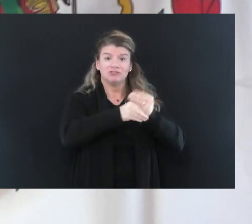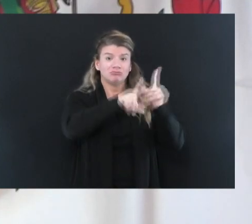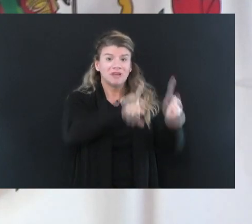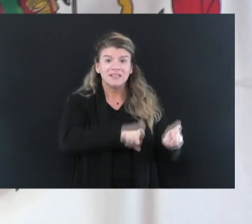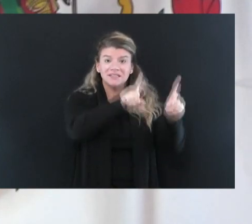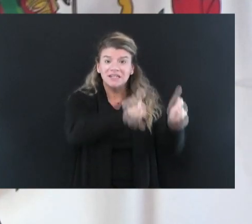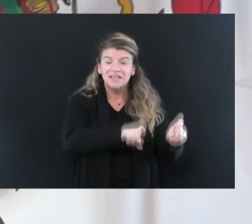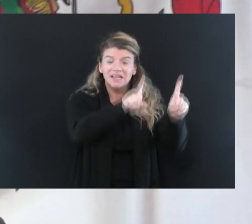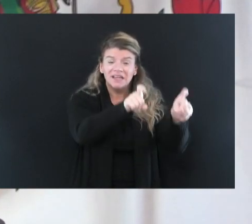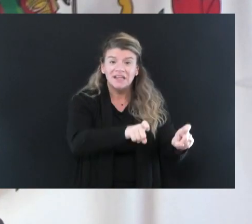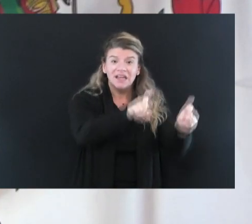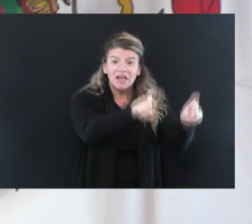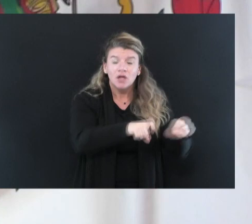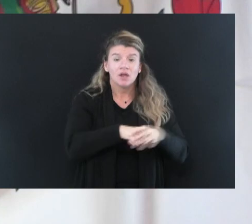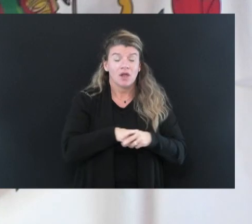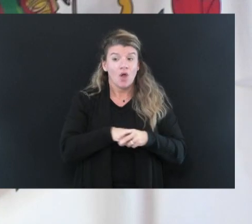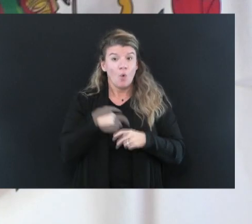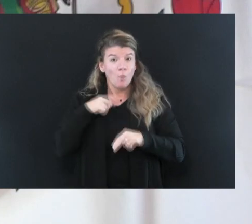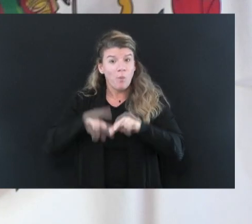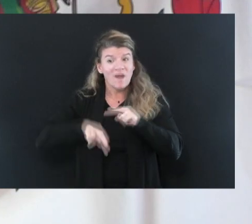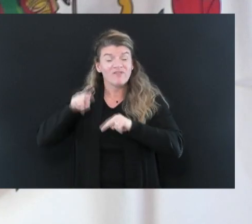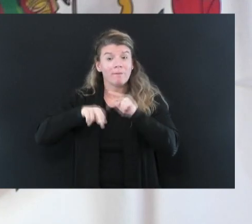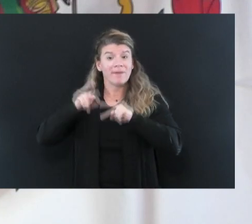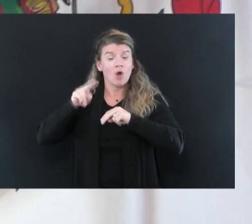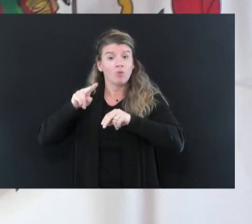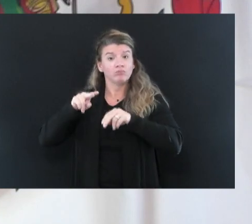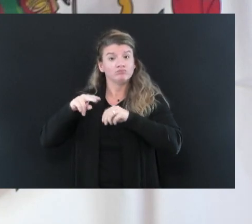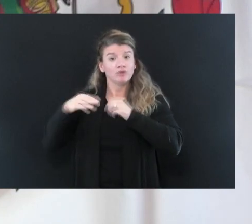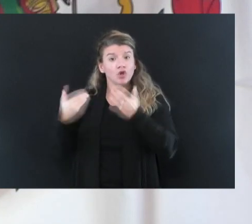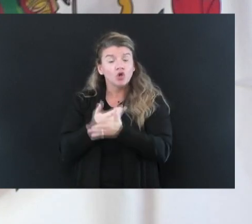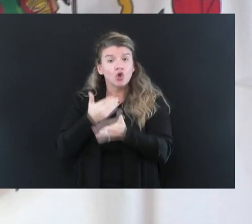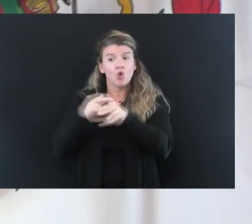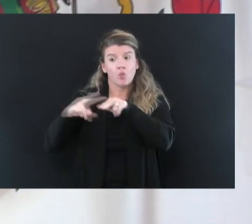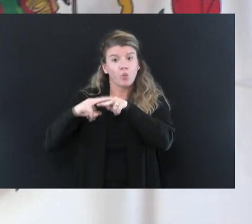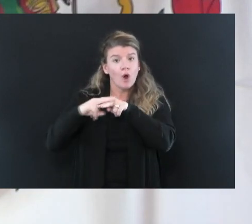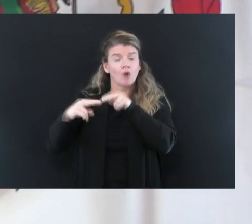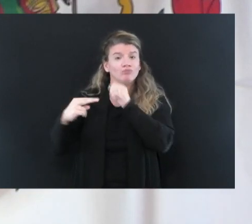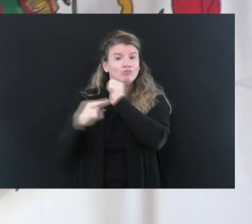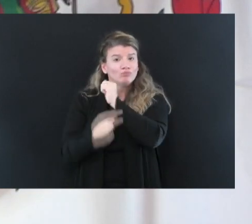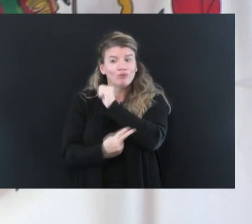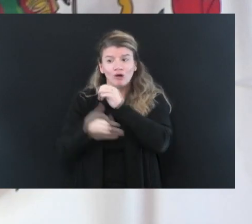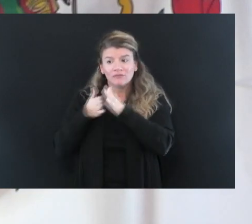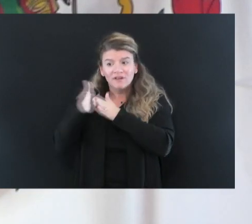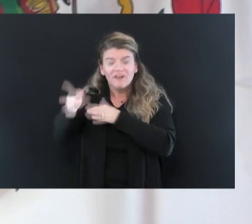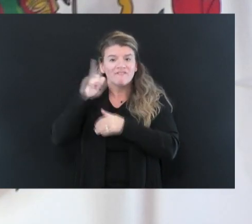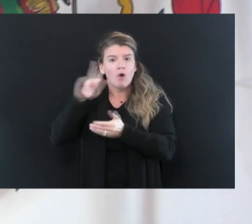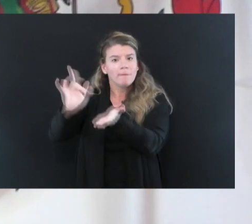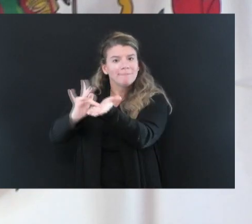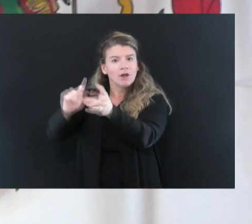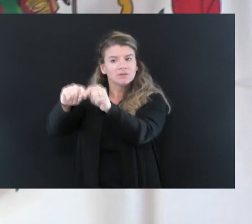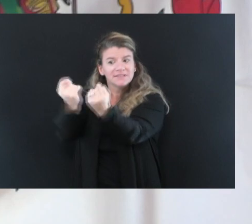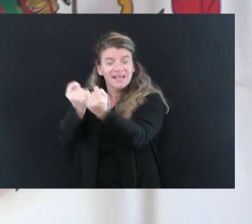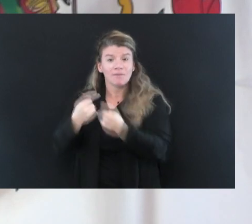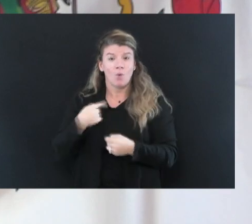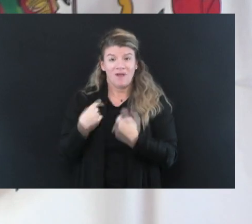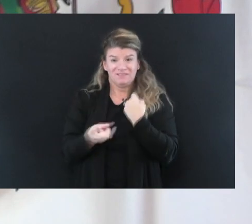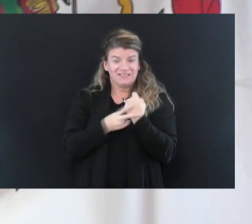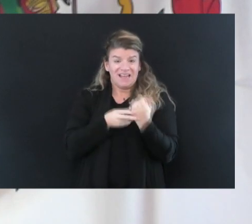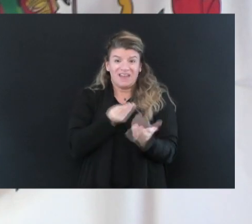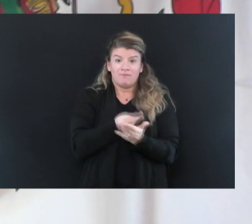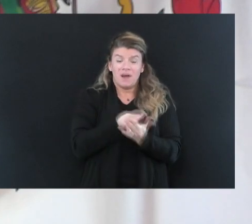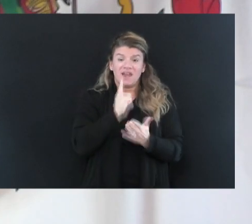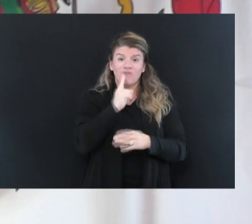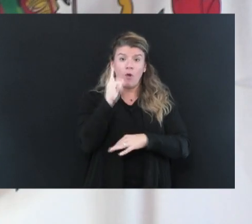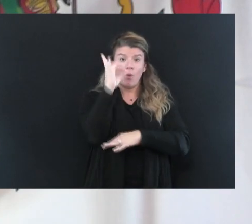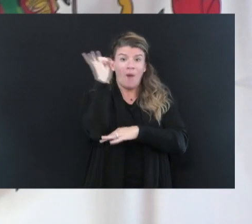capabilities. We've built medical access roads. We have absolutely slotted dollars aside for broadband. And